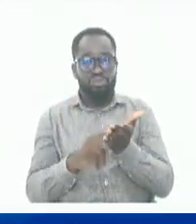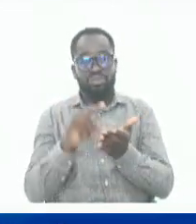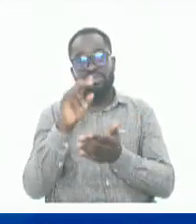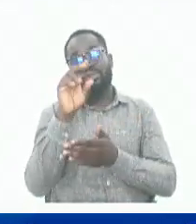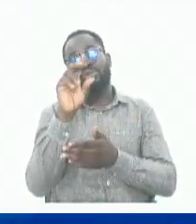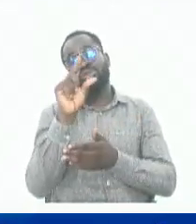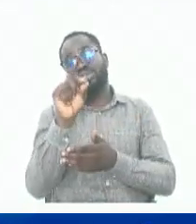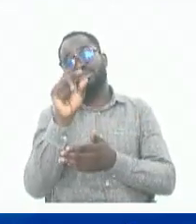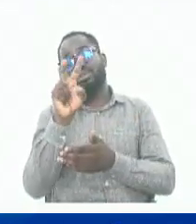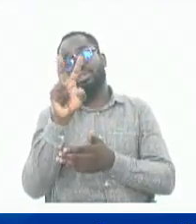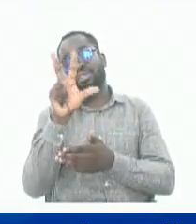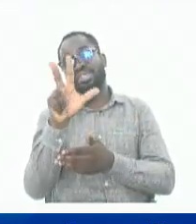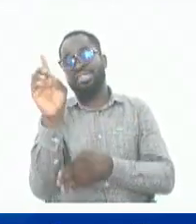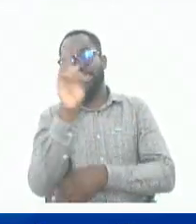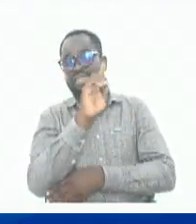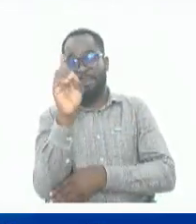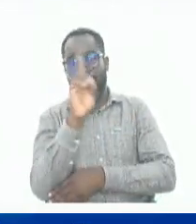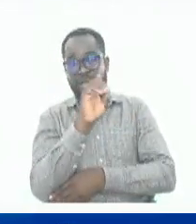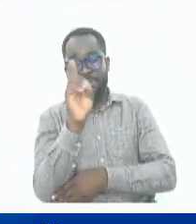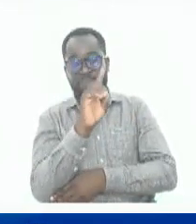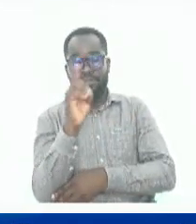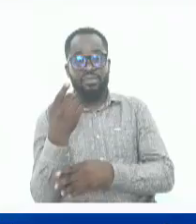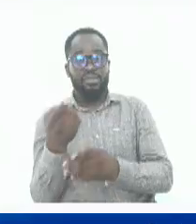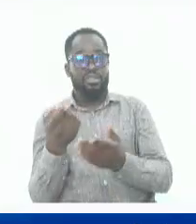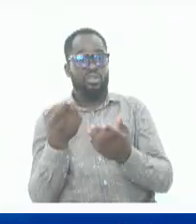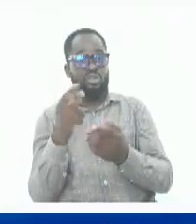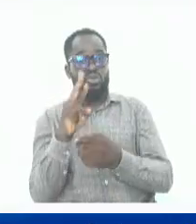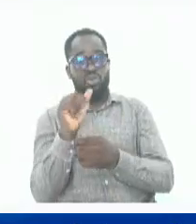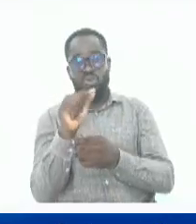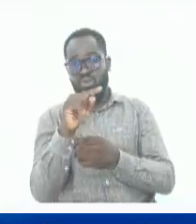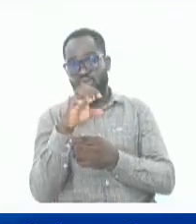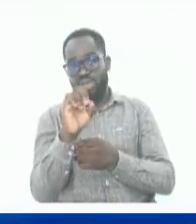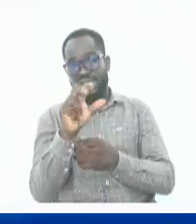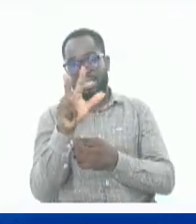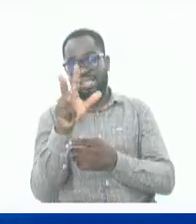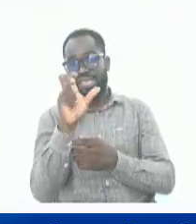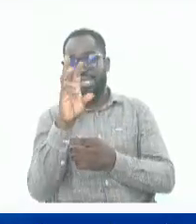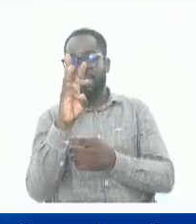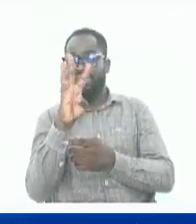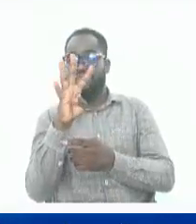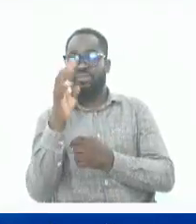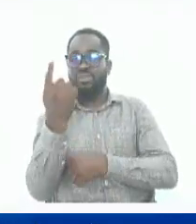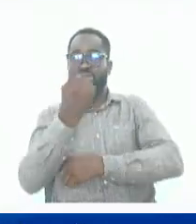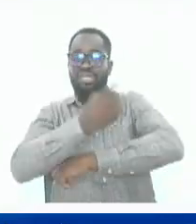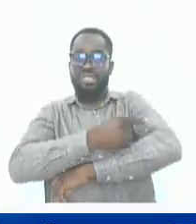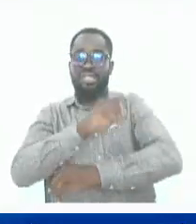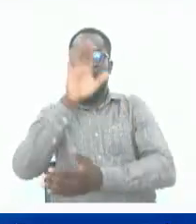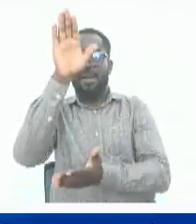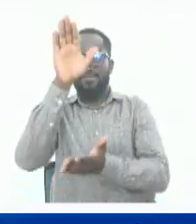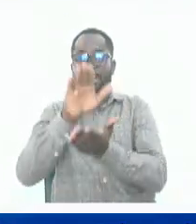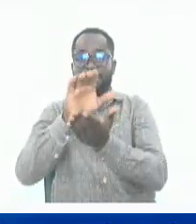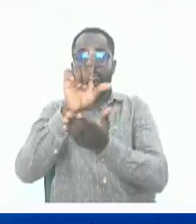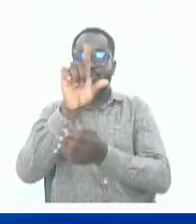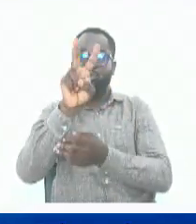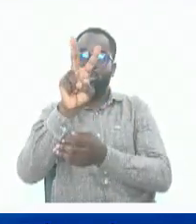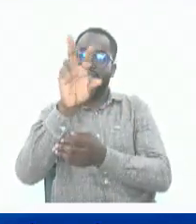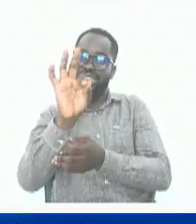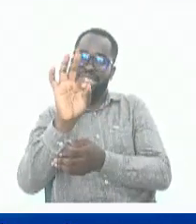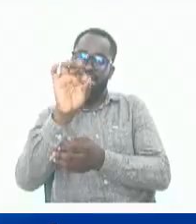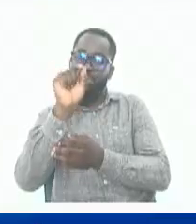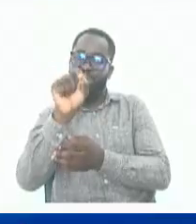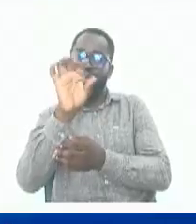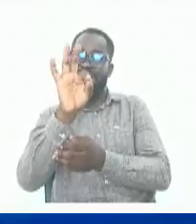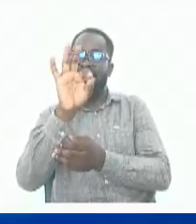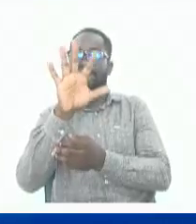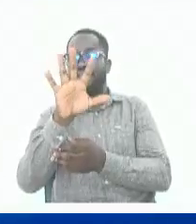2023. Similarly, the rate on the 364-day instrument declined to 29.95%